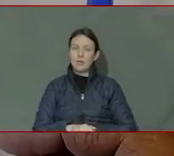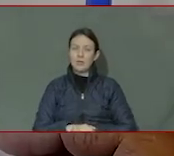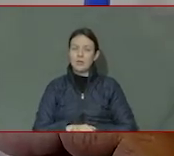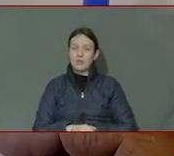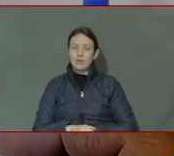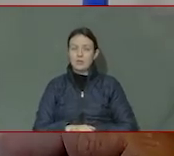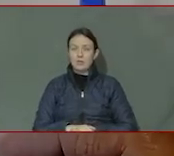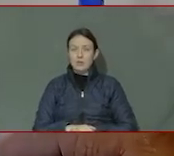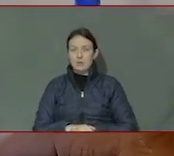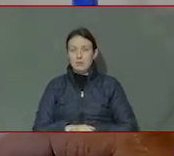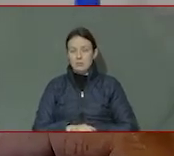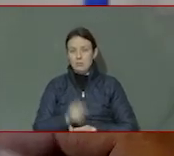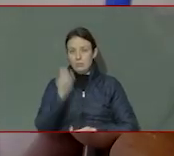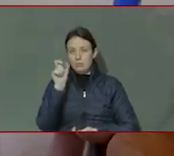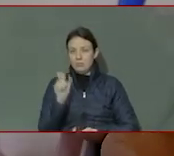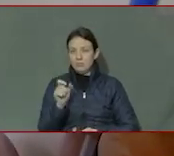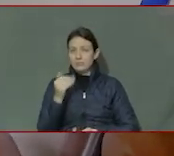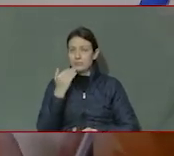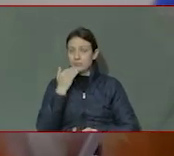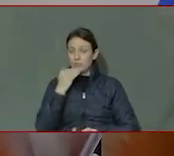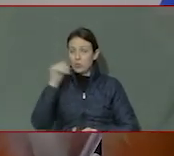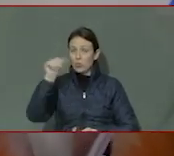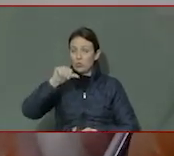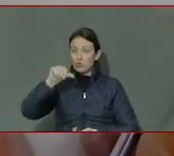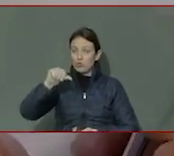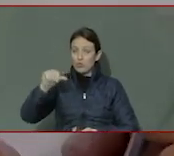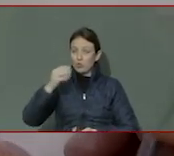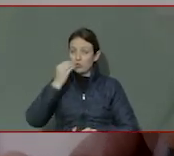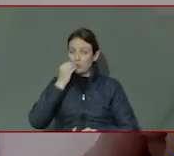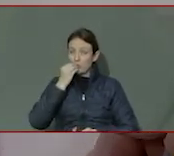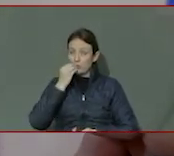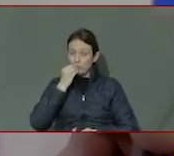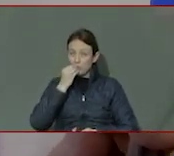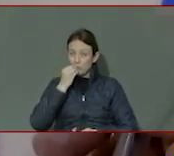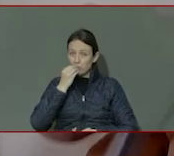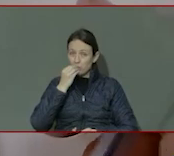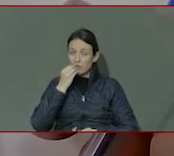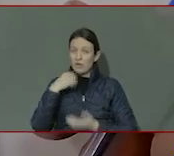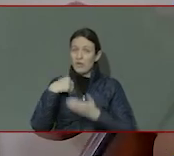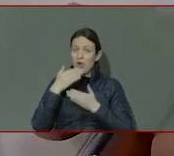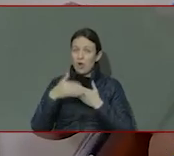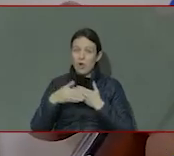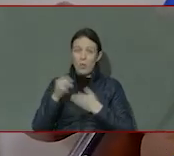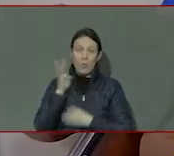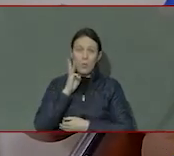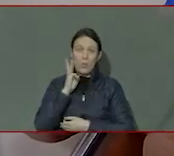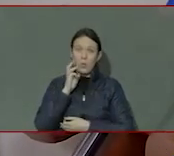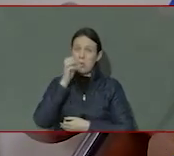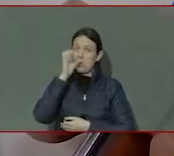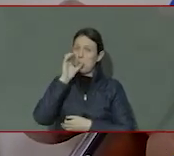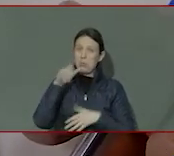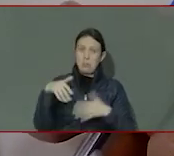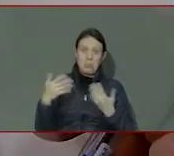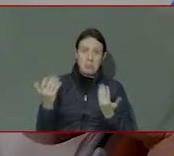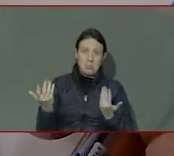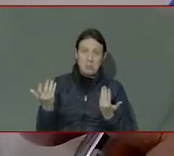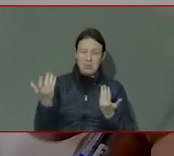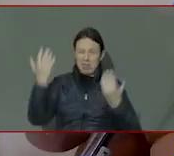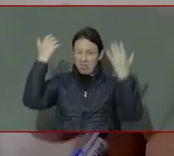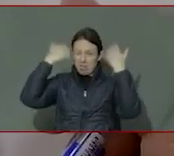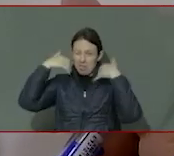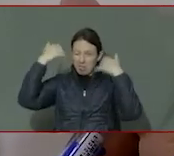That represents a person who's had salty chips and he did not drink any water, and on top of that he's sweating,